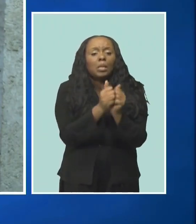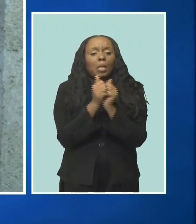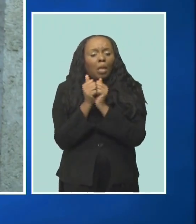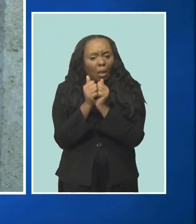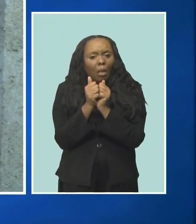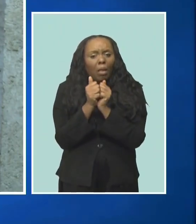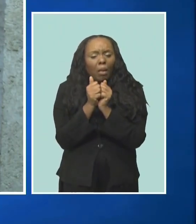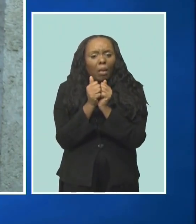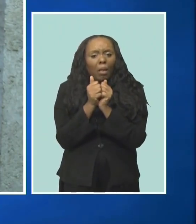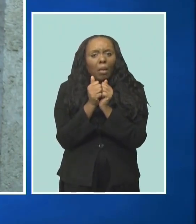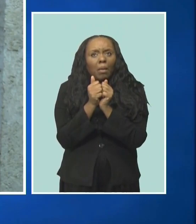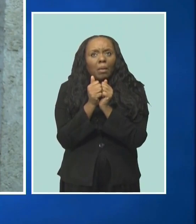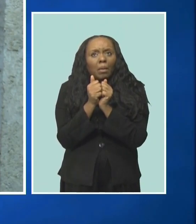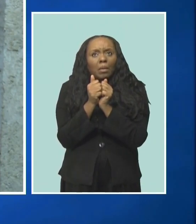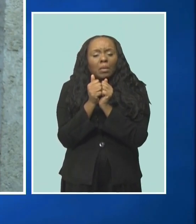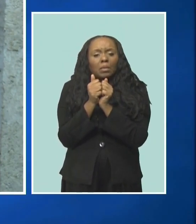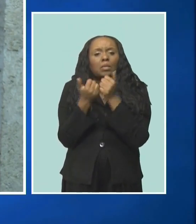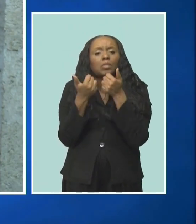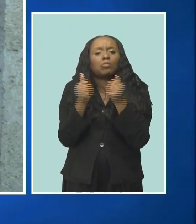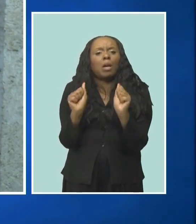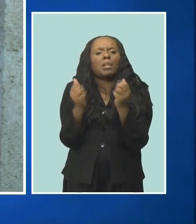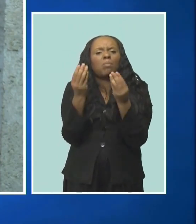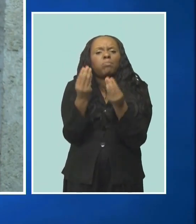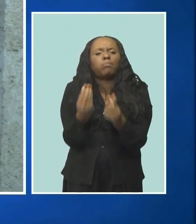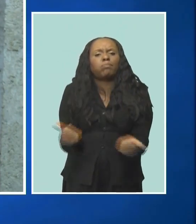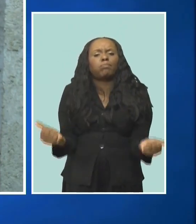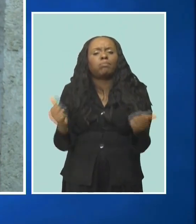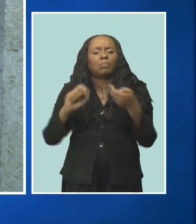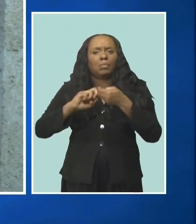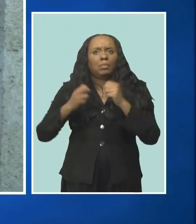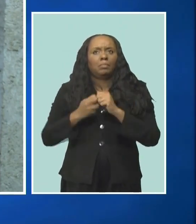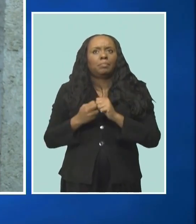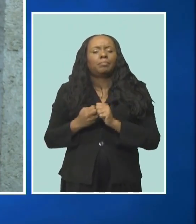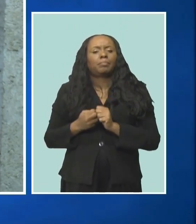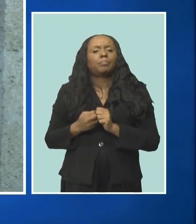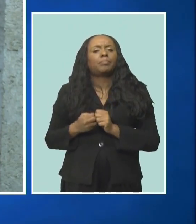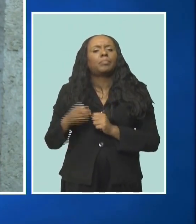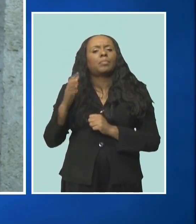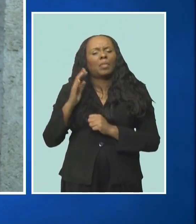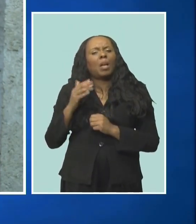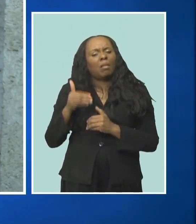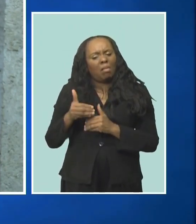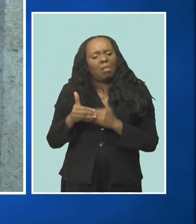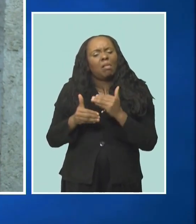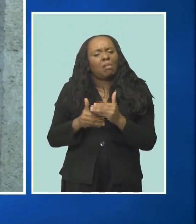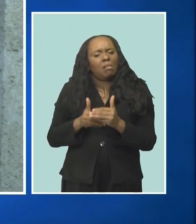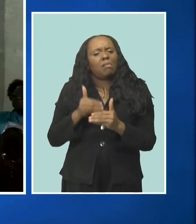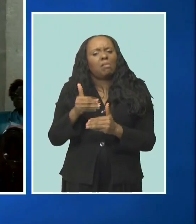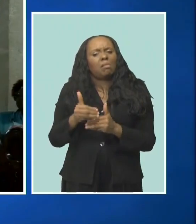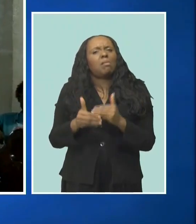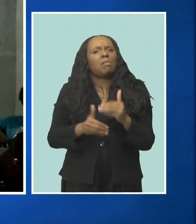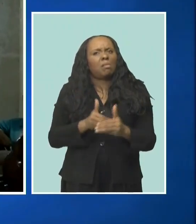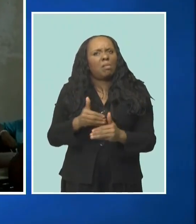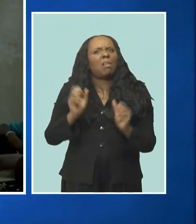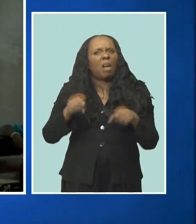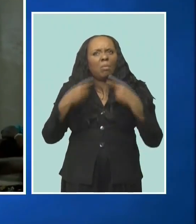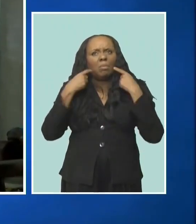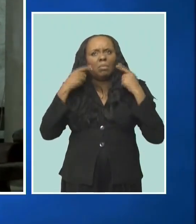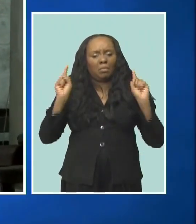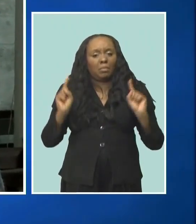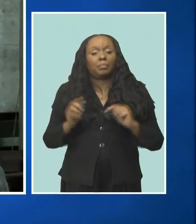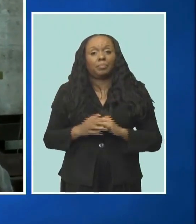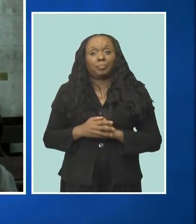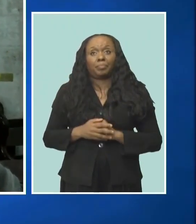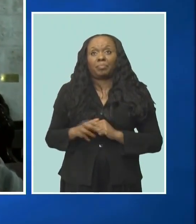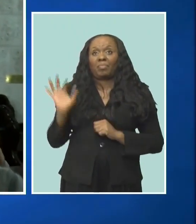to address these problems, and it's going to take time, but if we're committed to do it, I believe we can get it done. The panel discussion